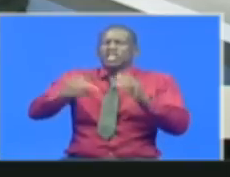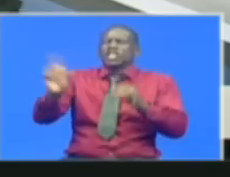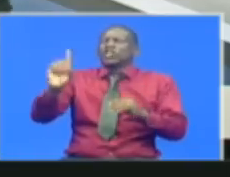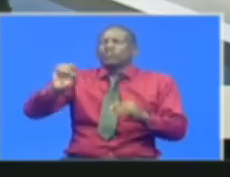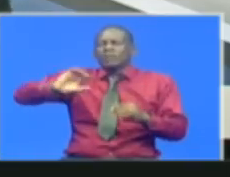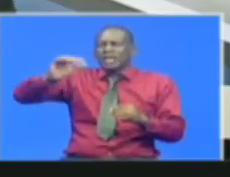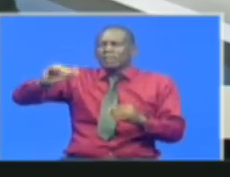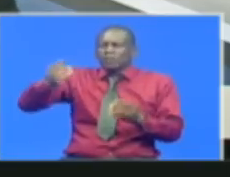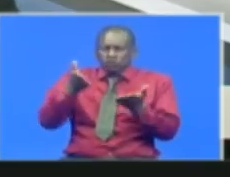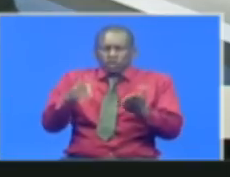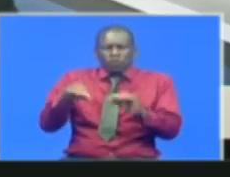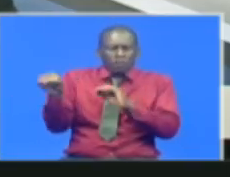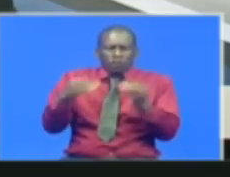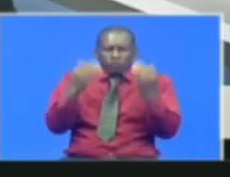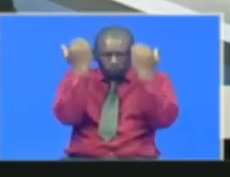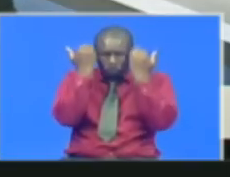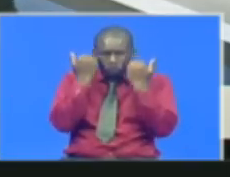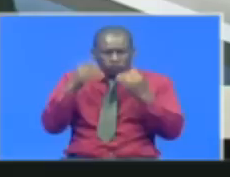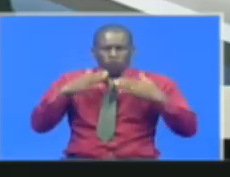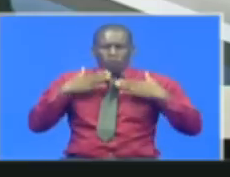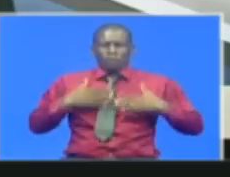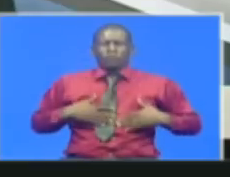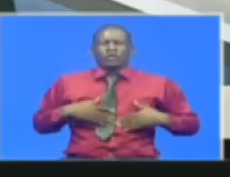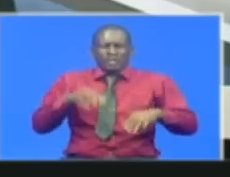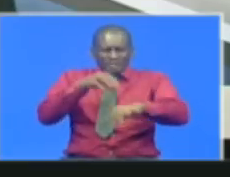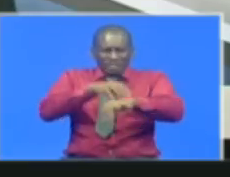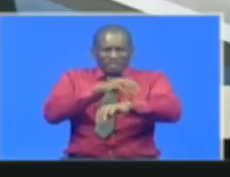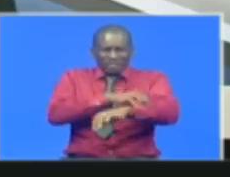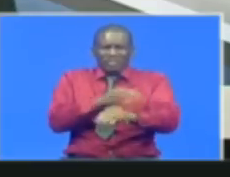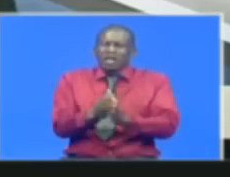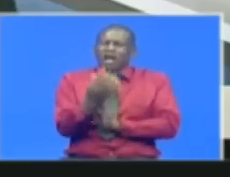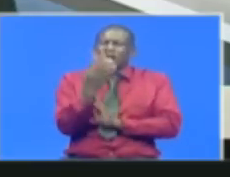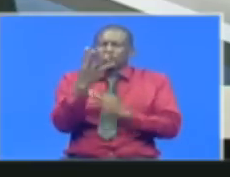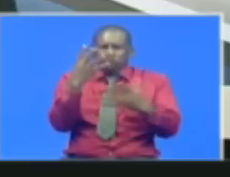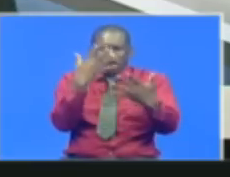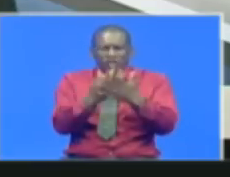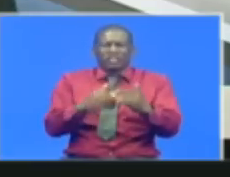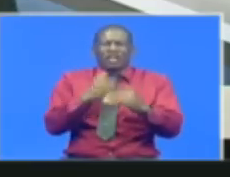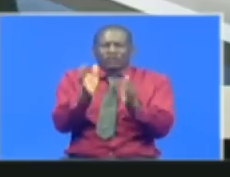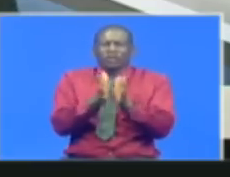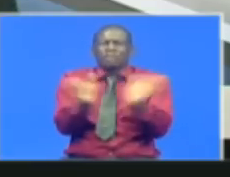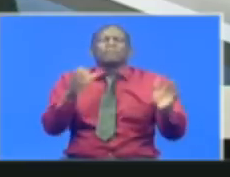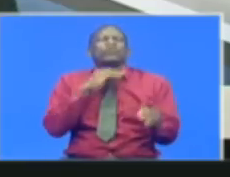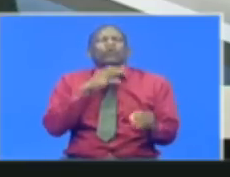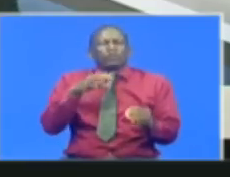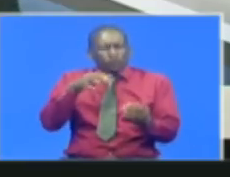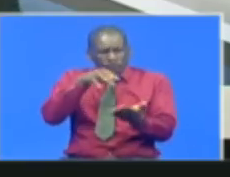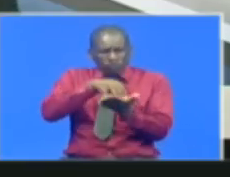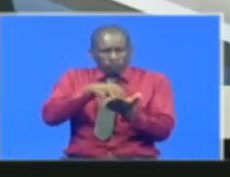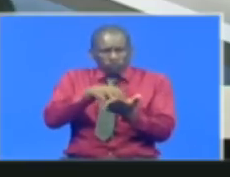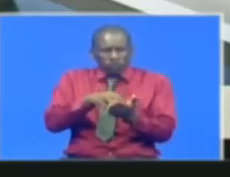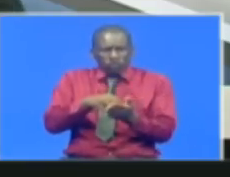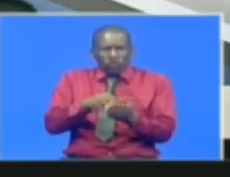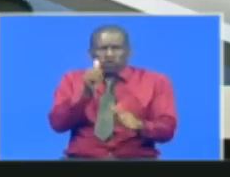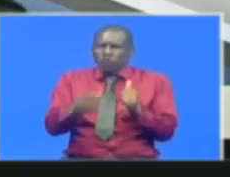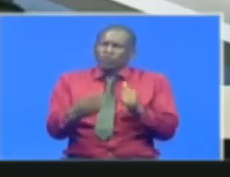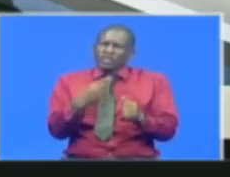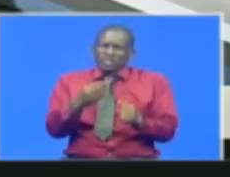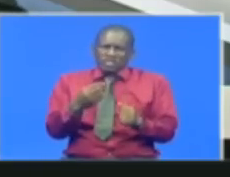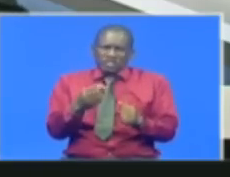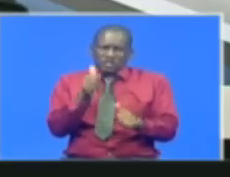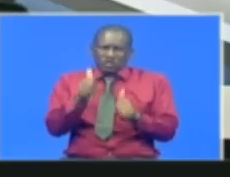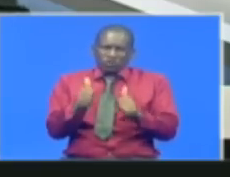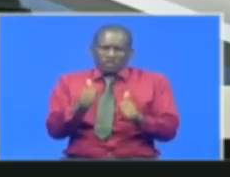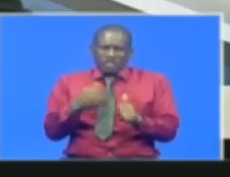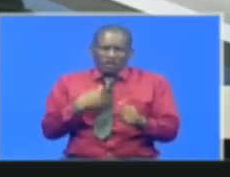today charged with causing grievous bodily harm, and the four were arrested following public outrage over the incident that is said to have gone on